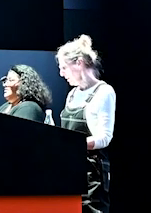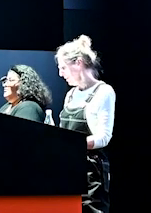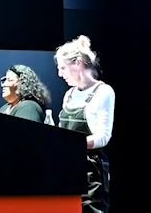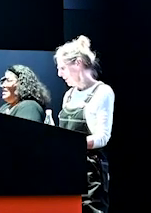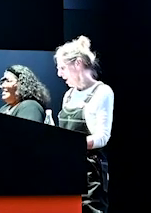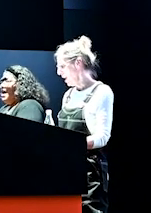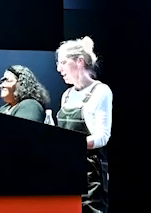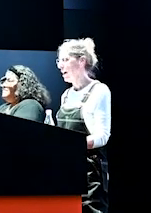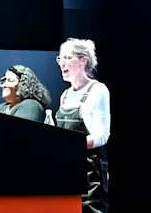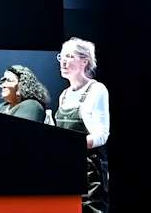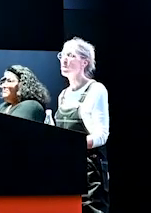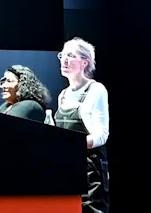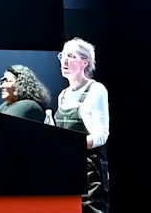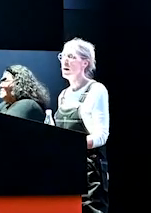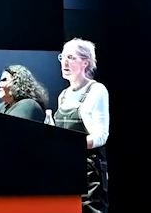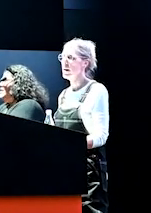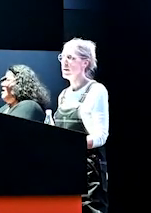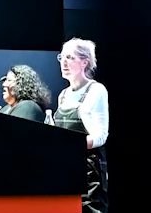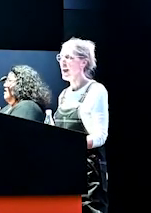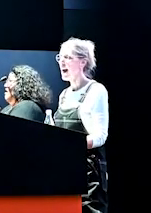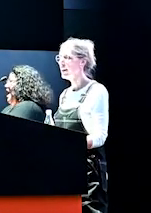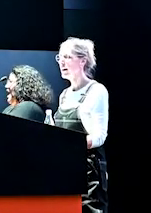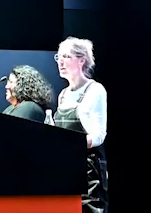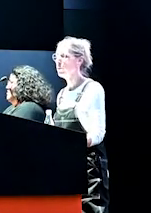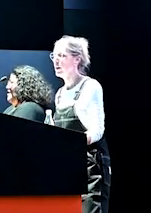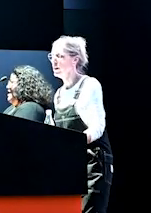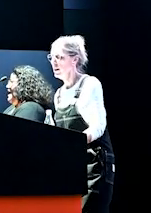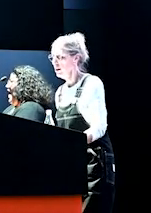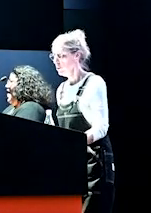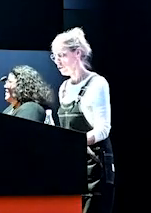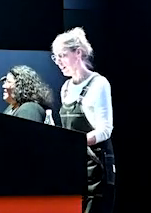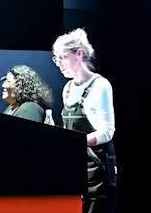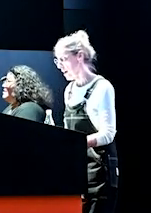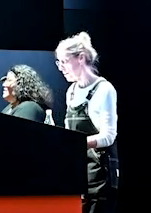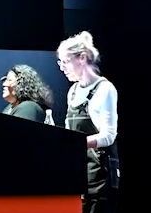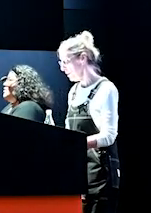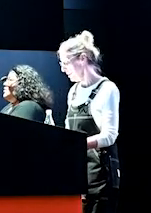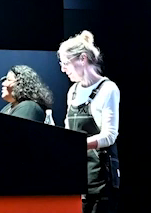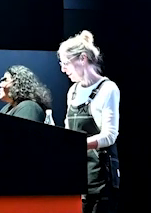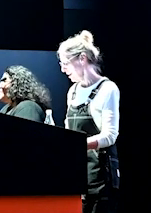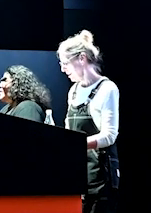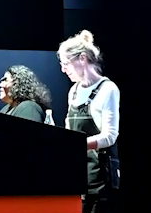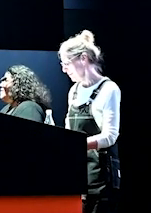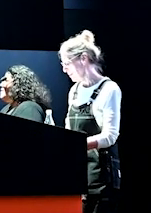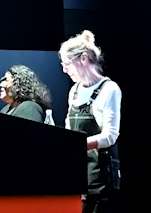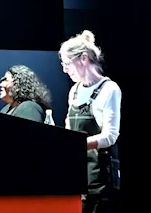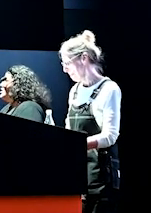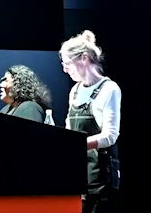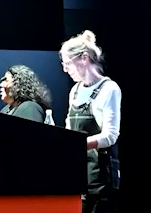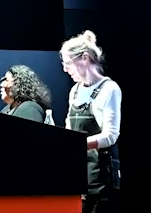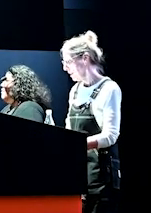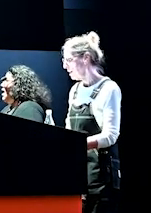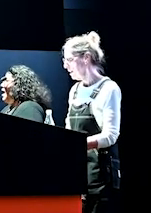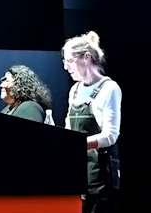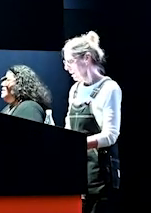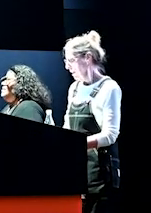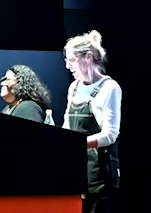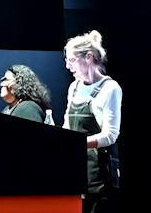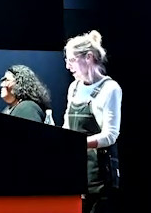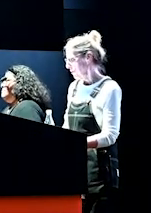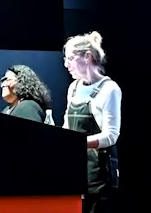There was our annual gala with Michelle Obama was